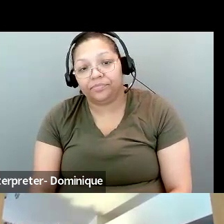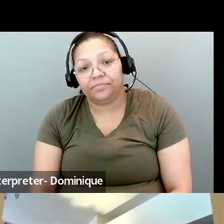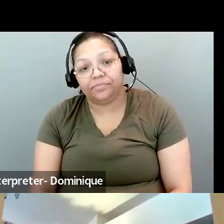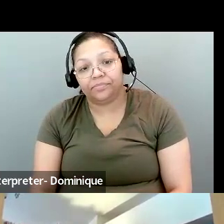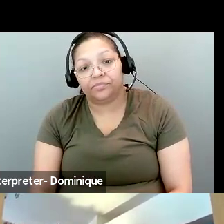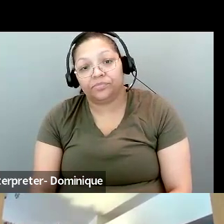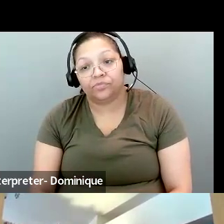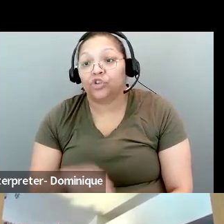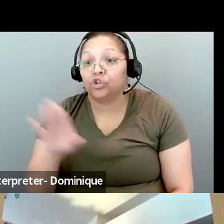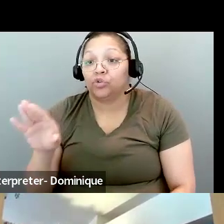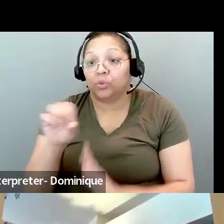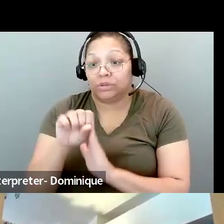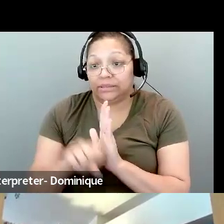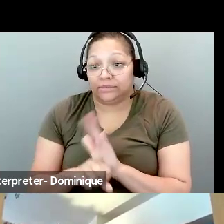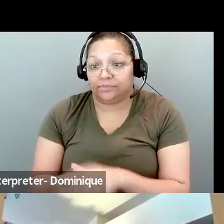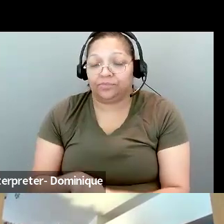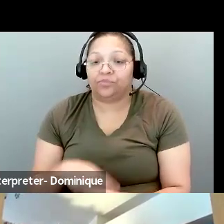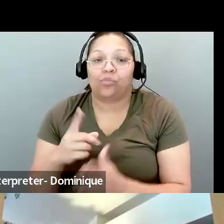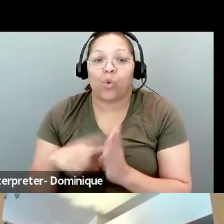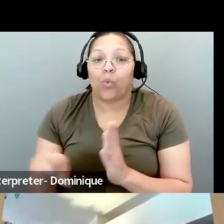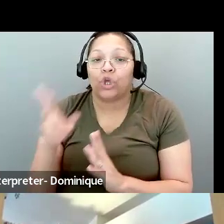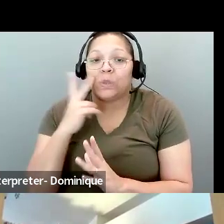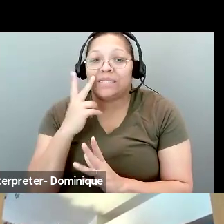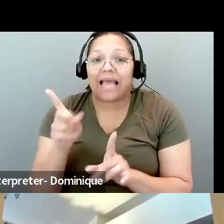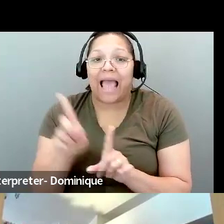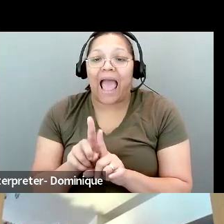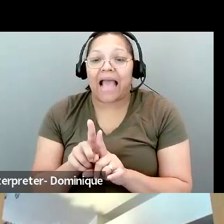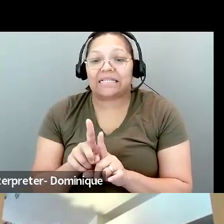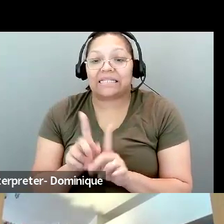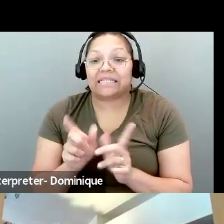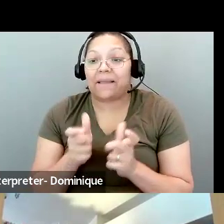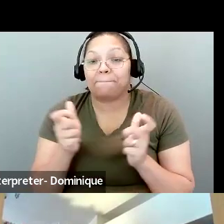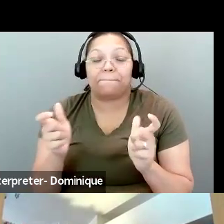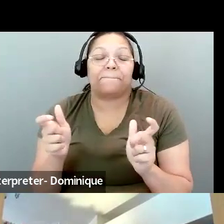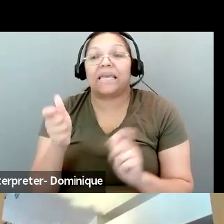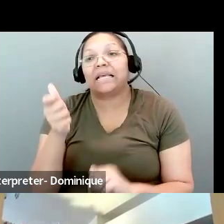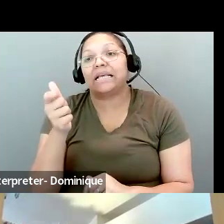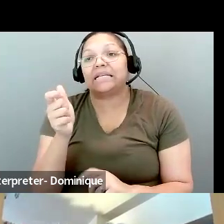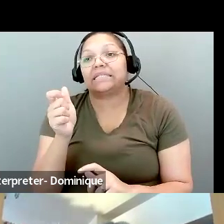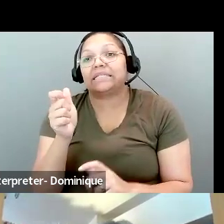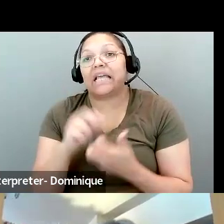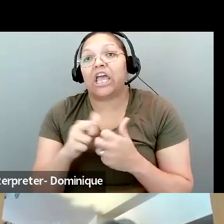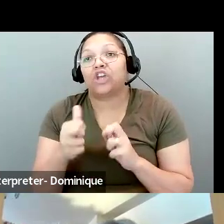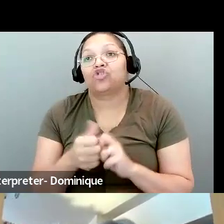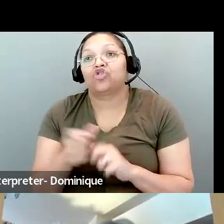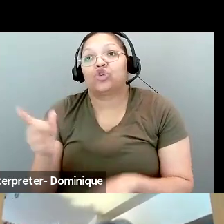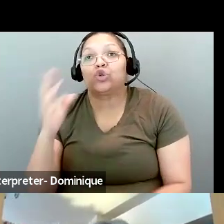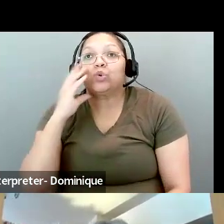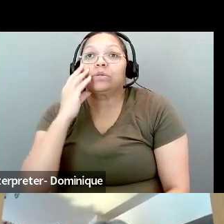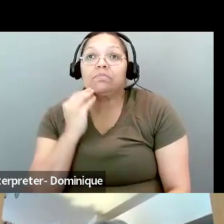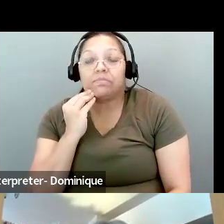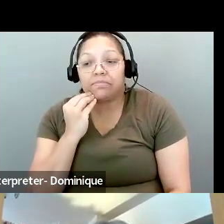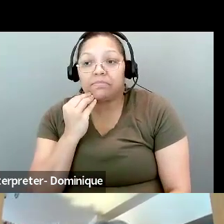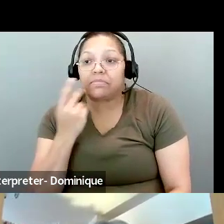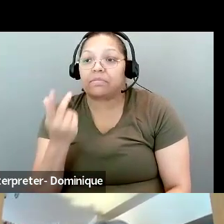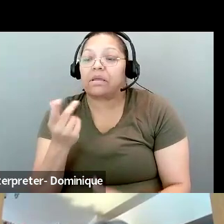in your state, what do you see as the biggest issue facing centers and the silk